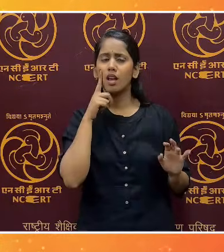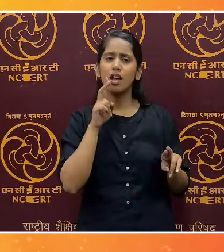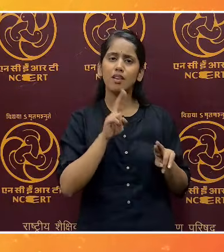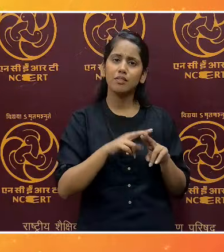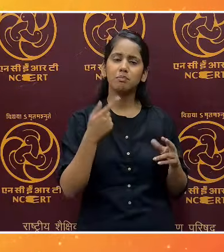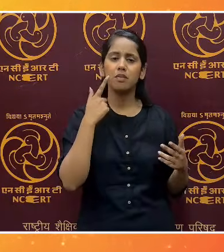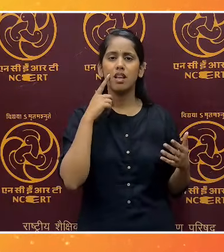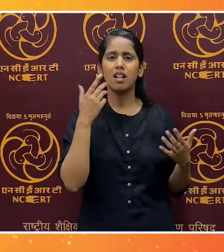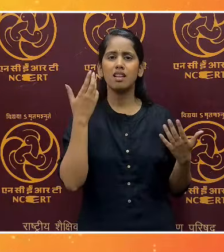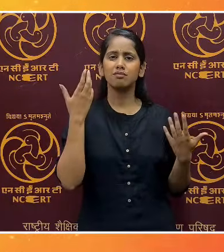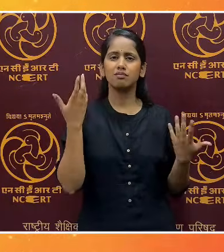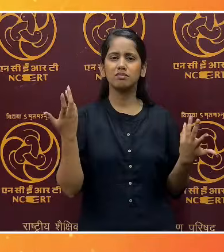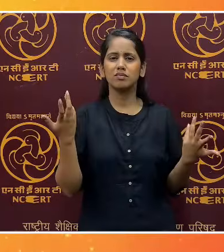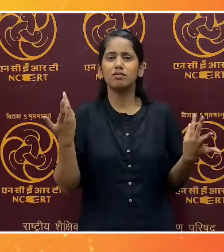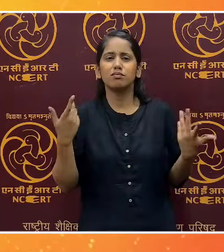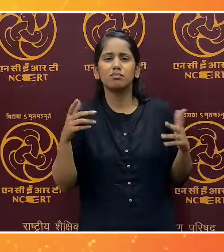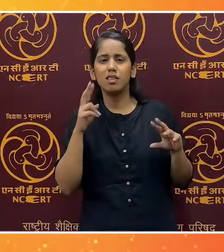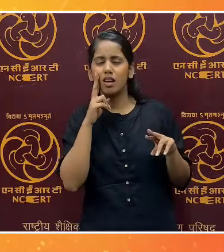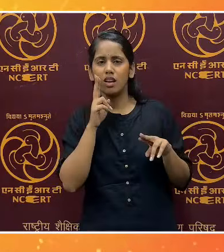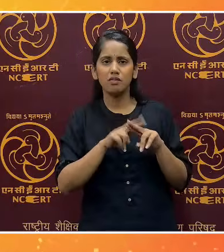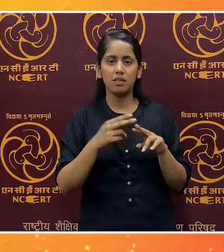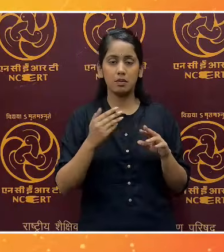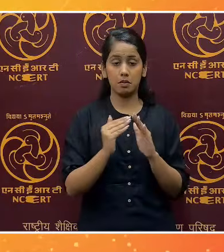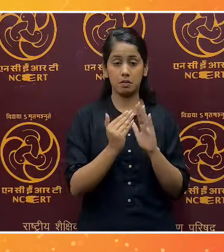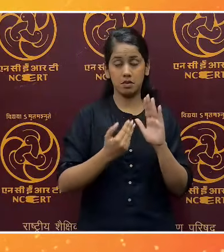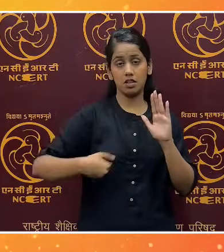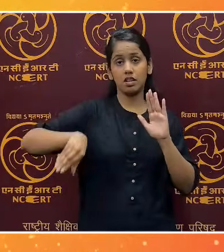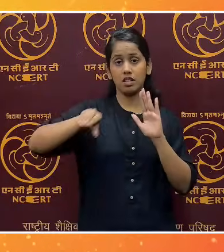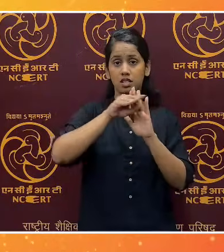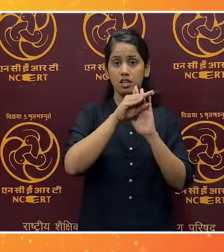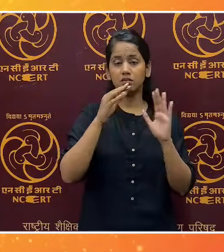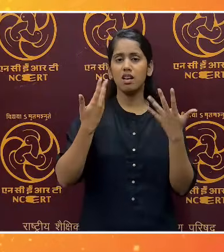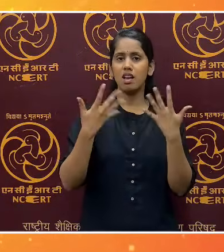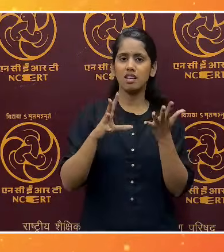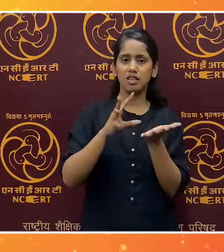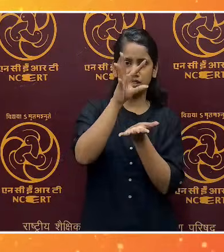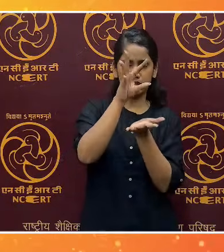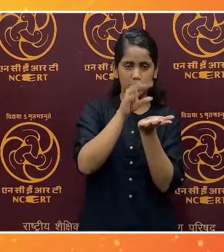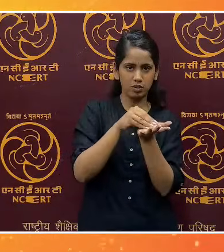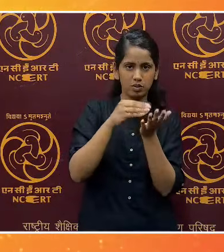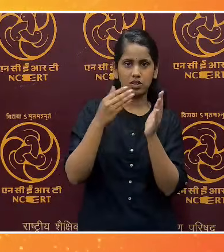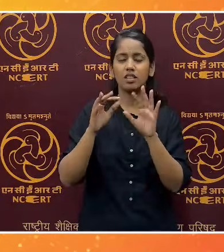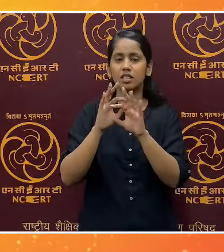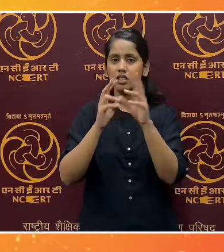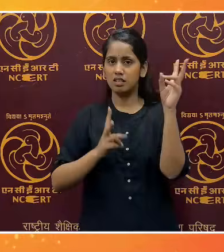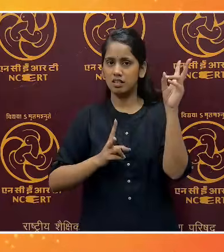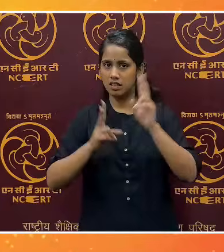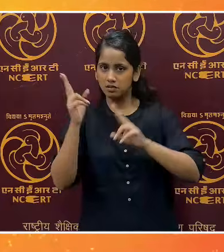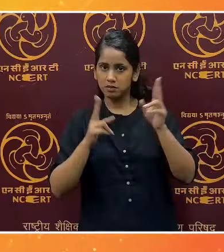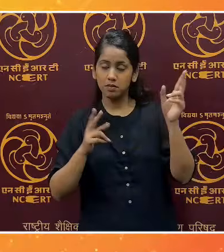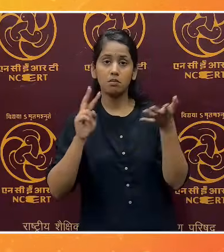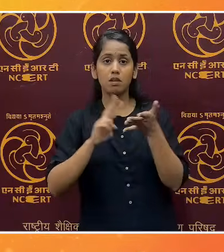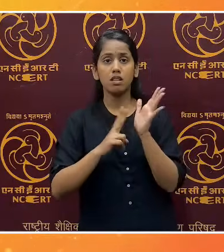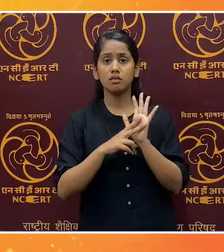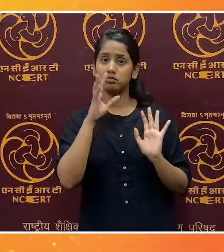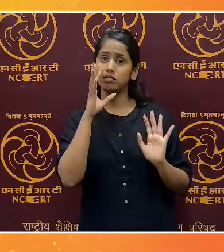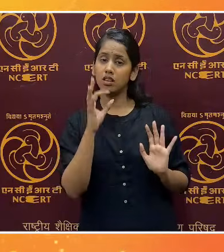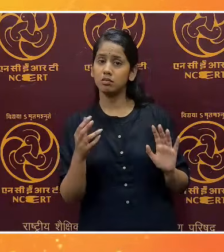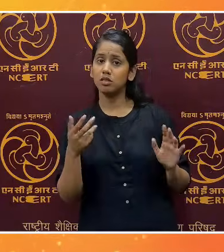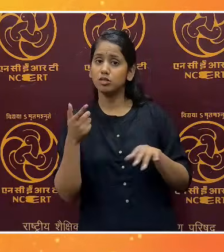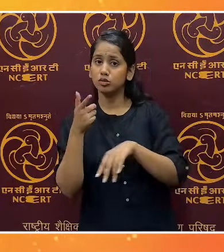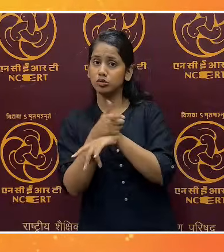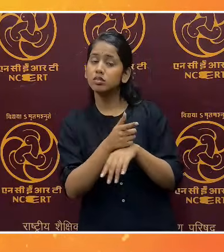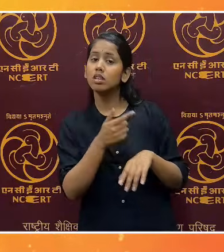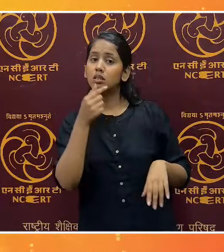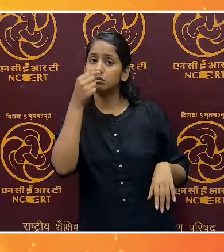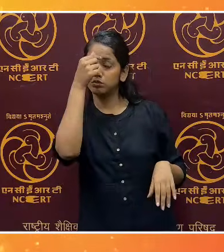a content for upper grade, and which is very difficult for us to shoot real life, right? So